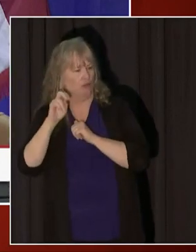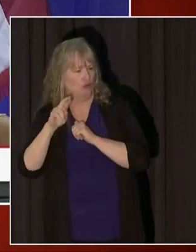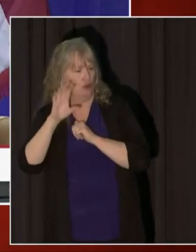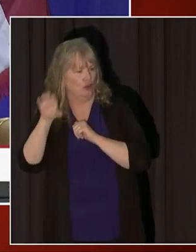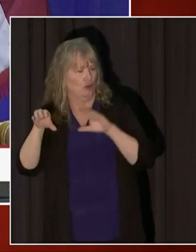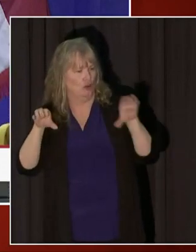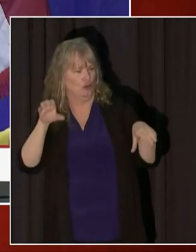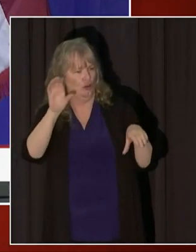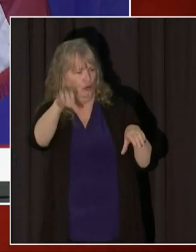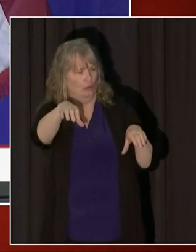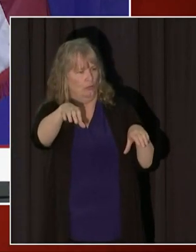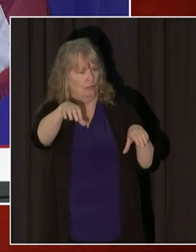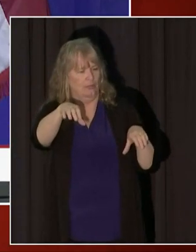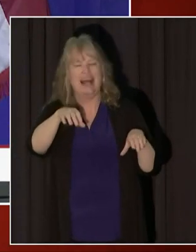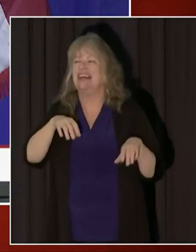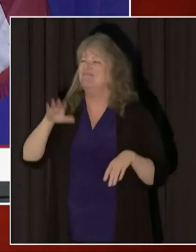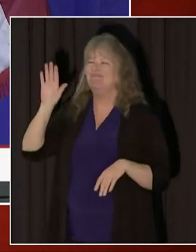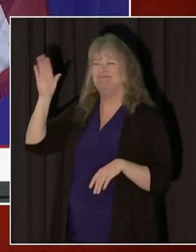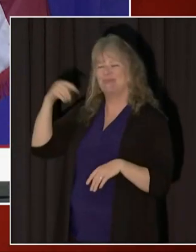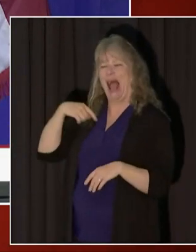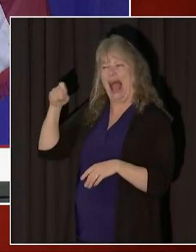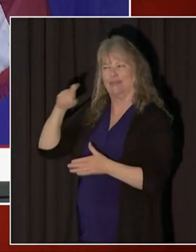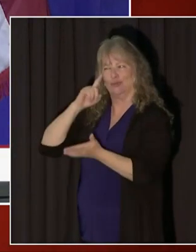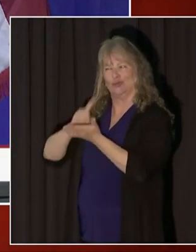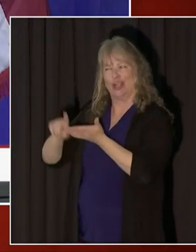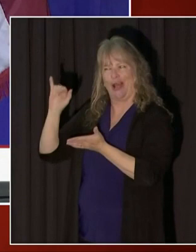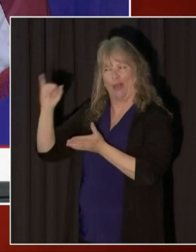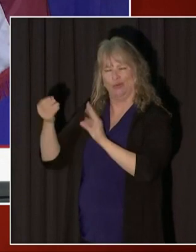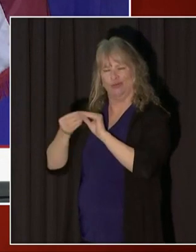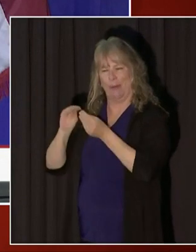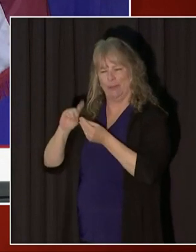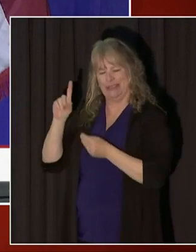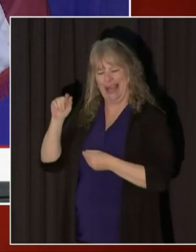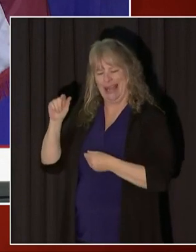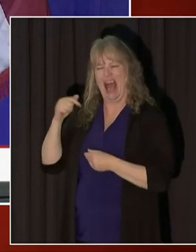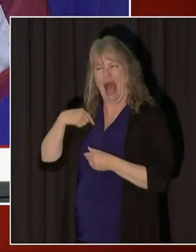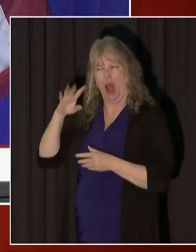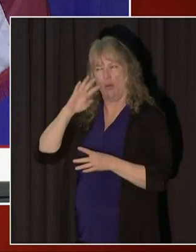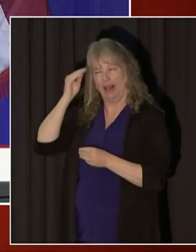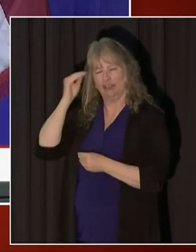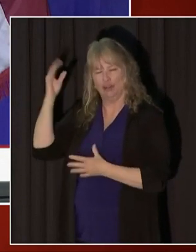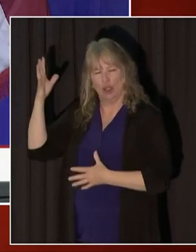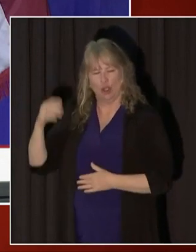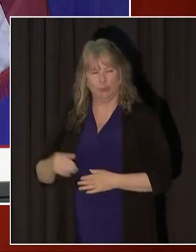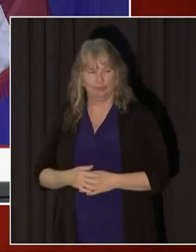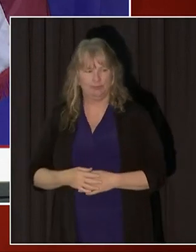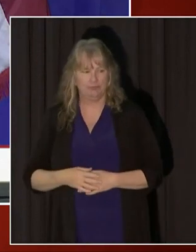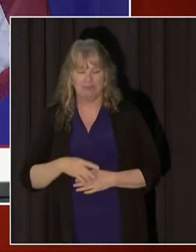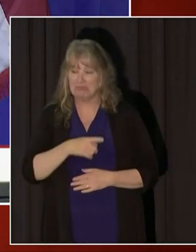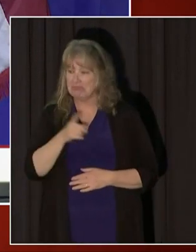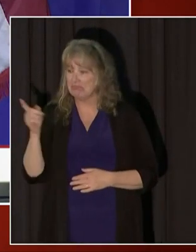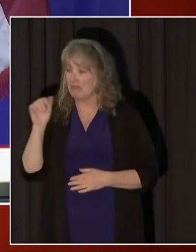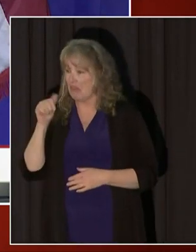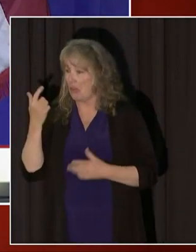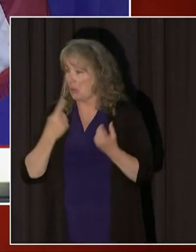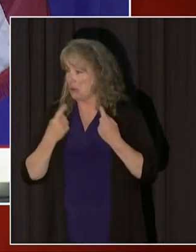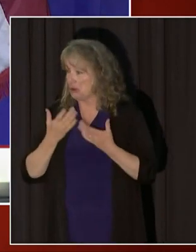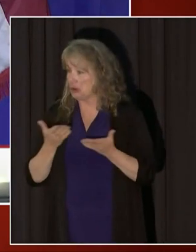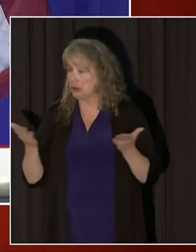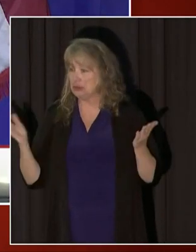I'll have to check those data. I'll have to check those data and respond to you. Yep. Any other questions?